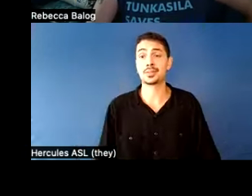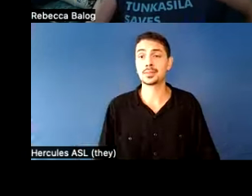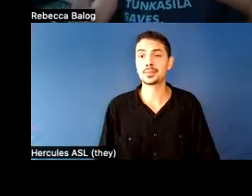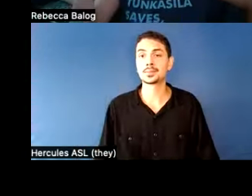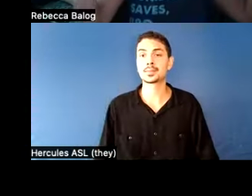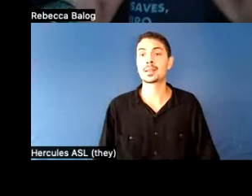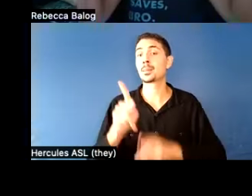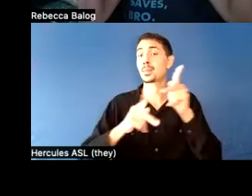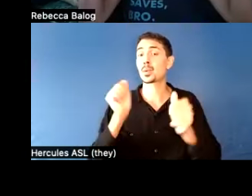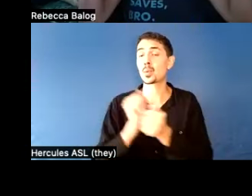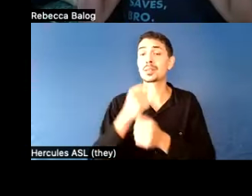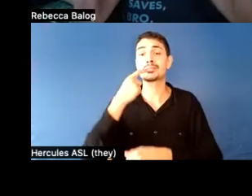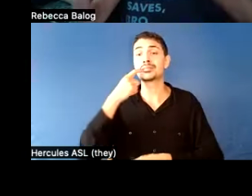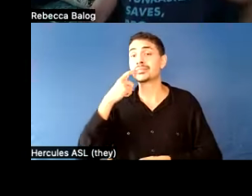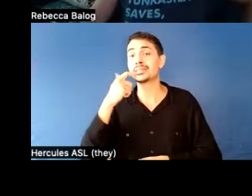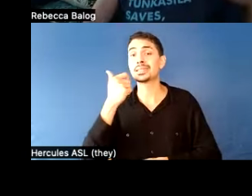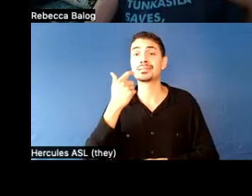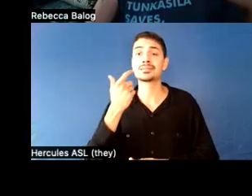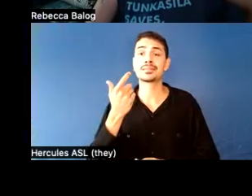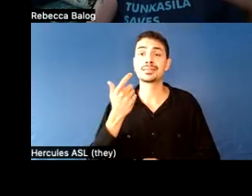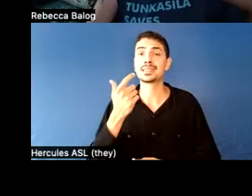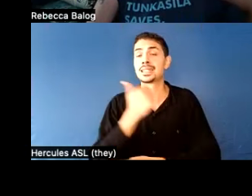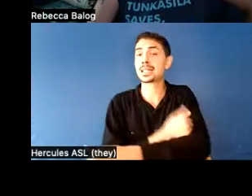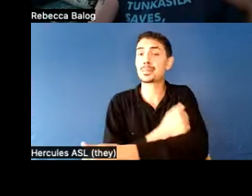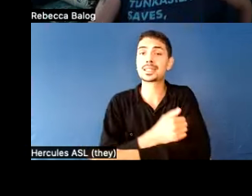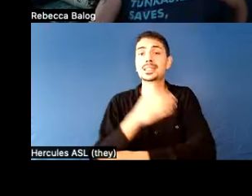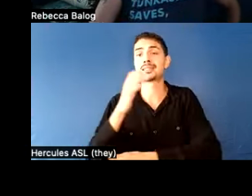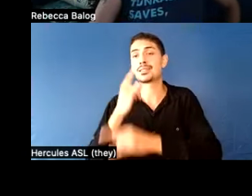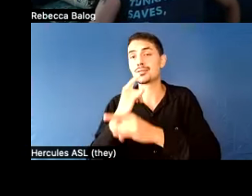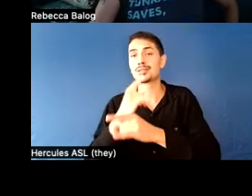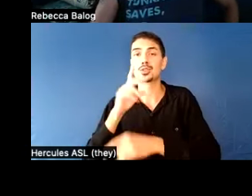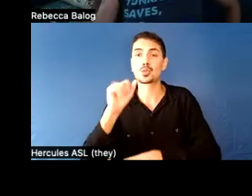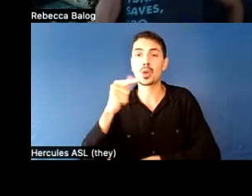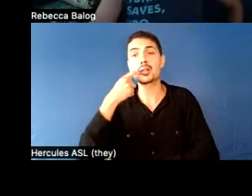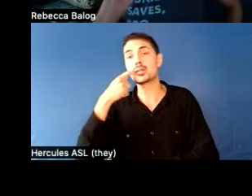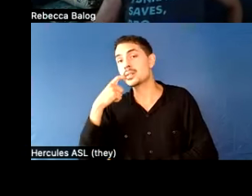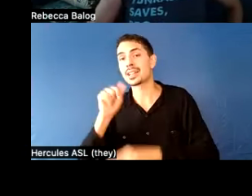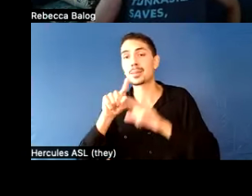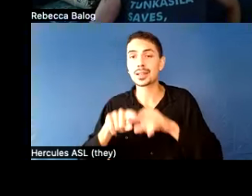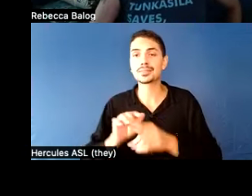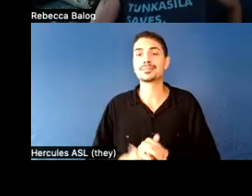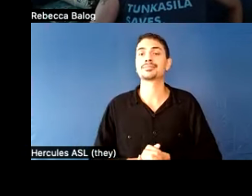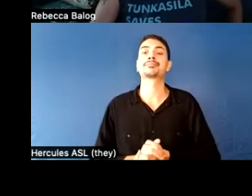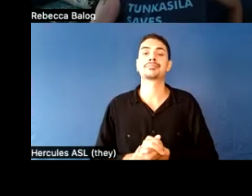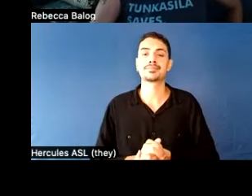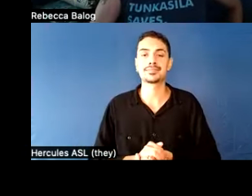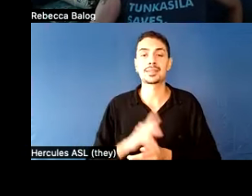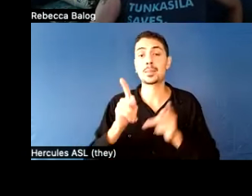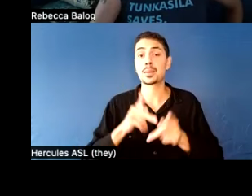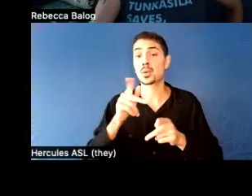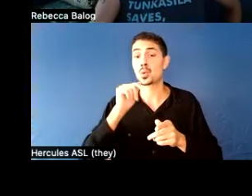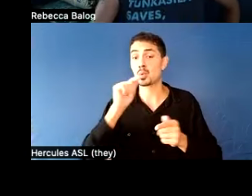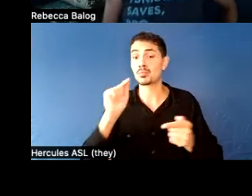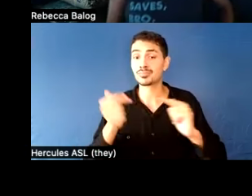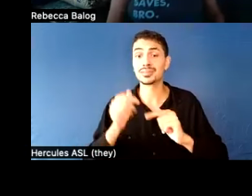not so trusted, keep getting out and are protected by the sovereignty issues or state law or who you know. Yep, we